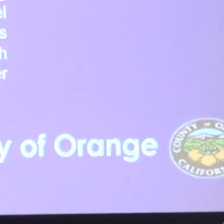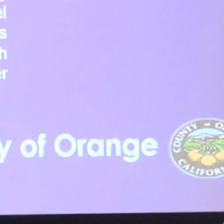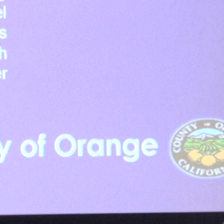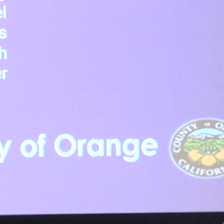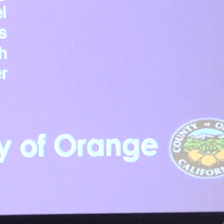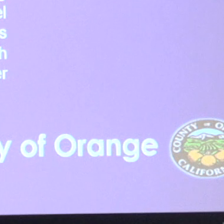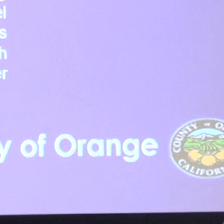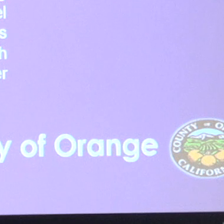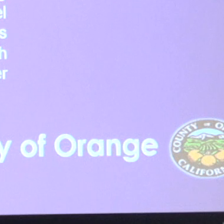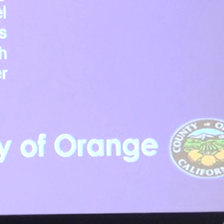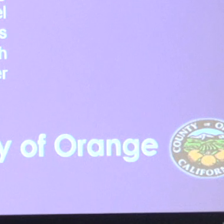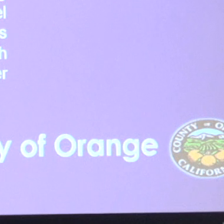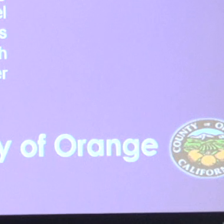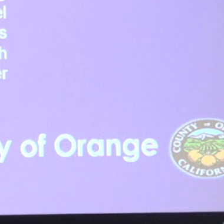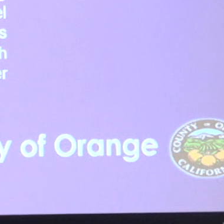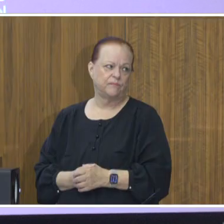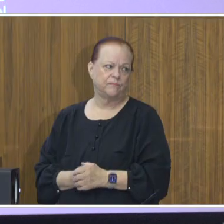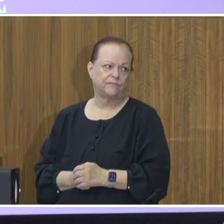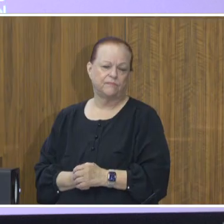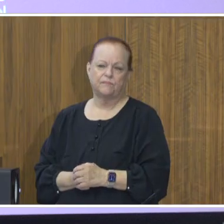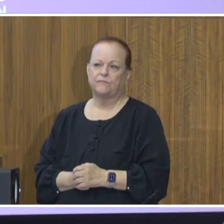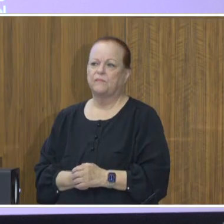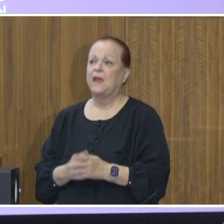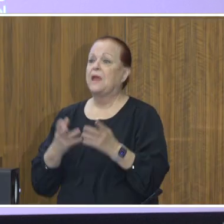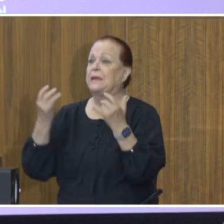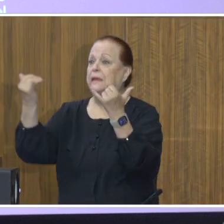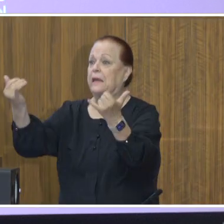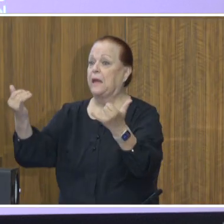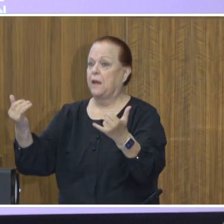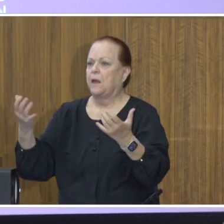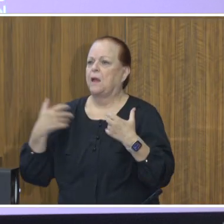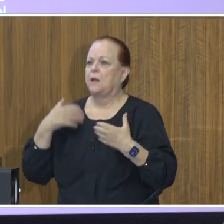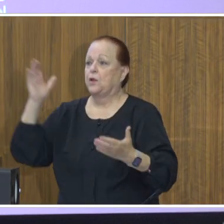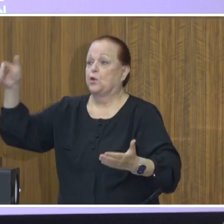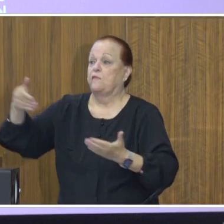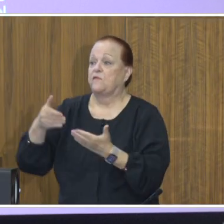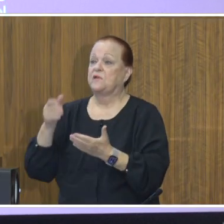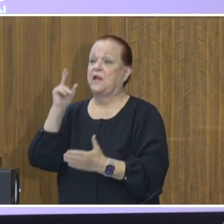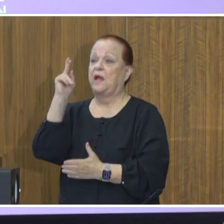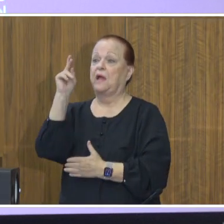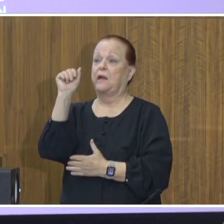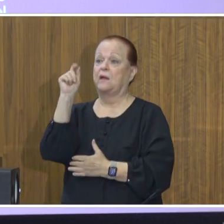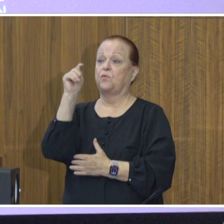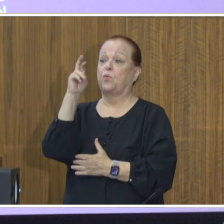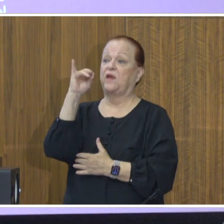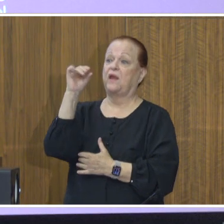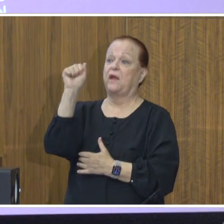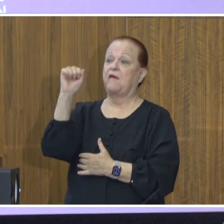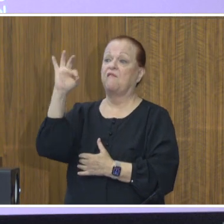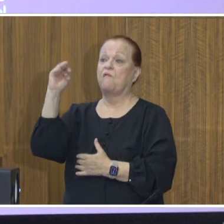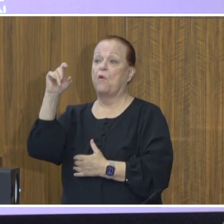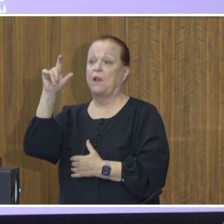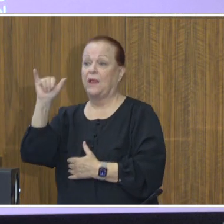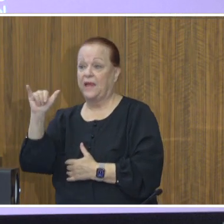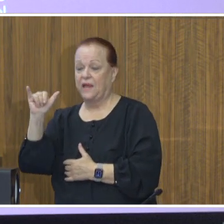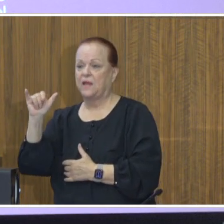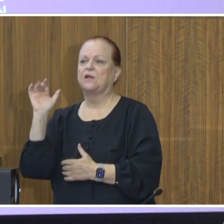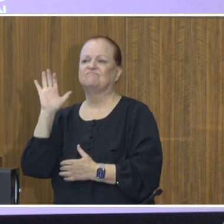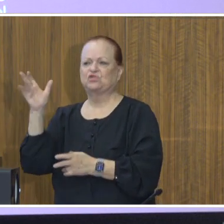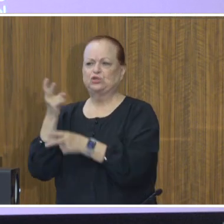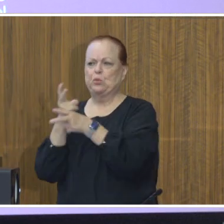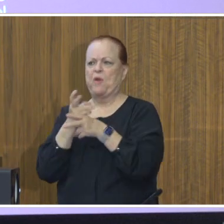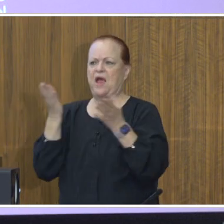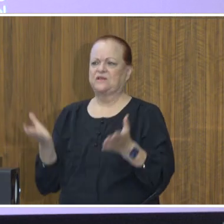Thank you. And for right now, I'd like to introduce Supervisor Katrina Foley to provide her comments for tonight. Supervisor